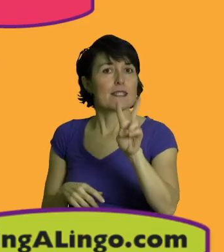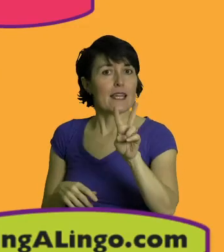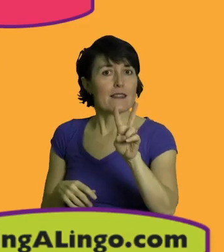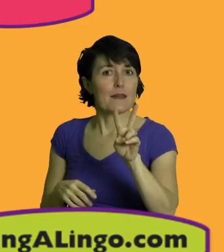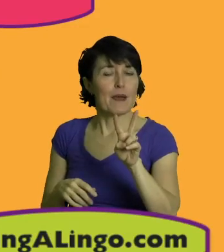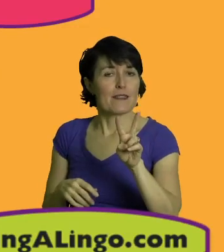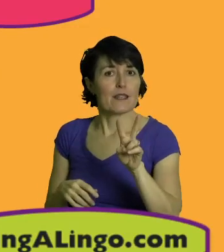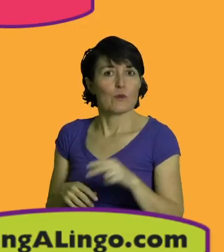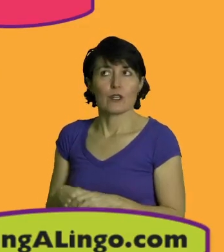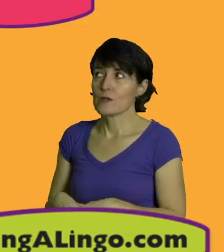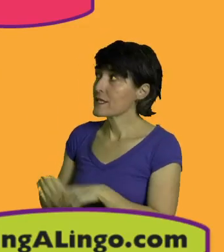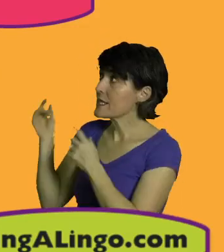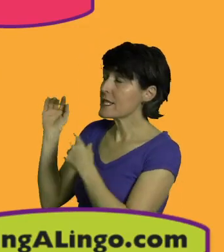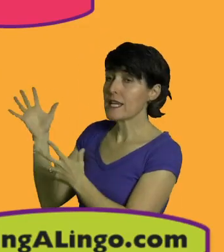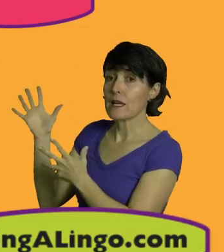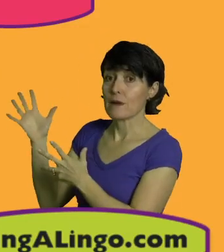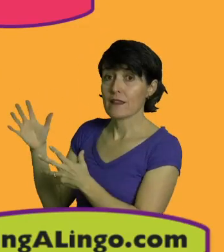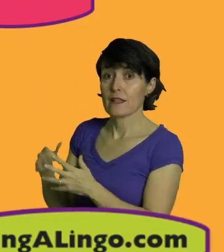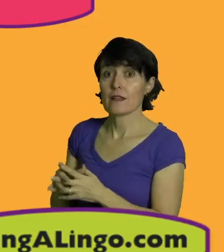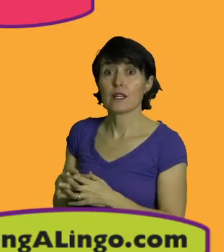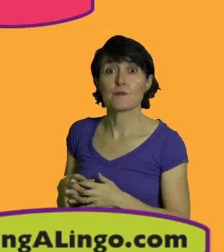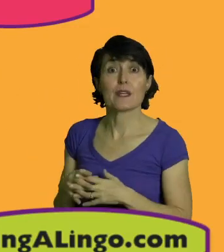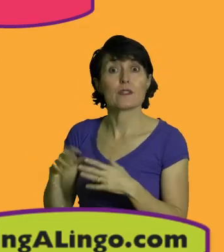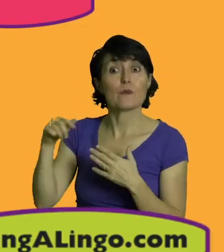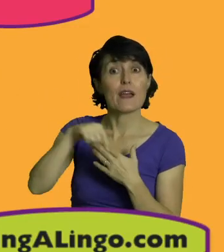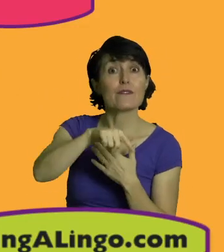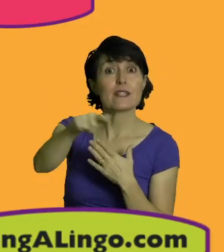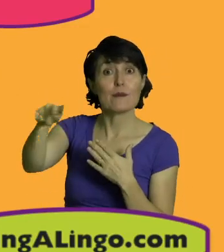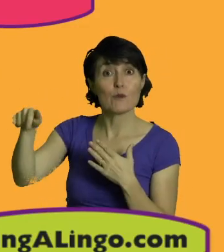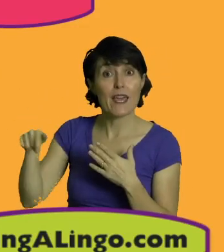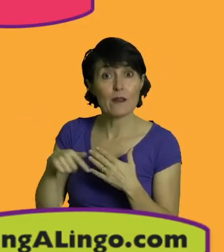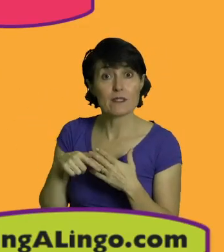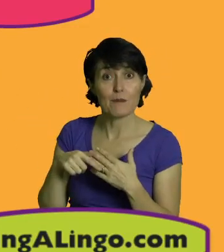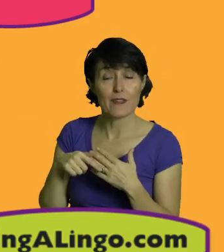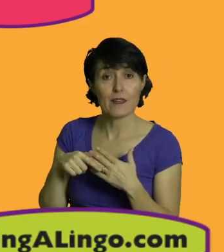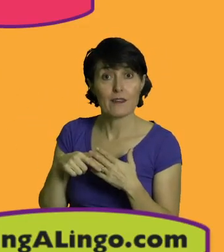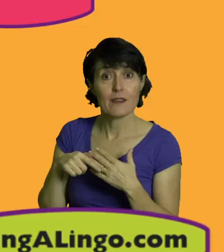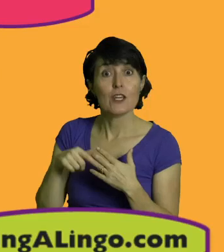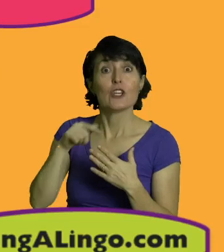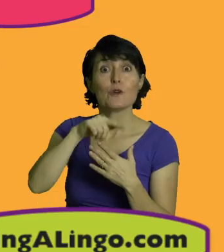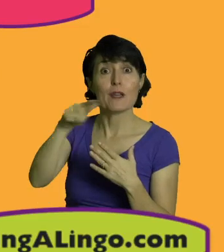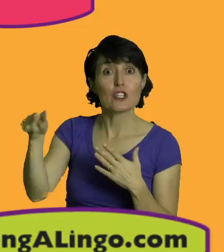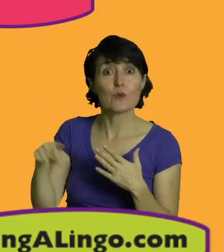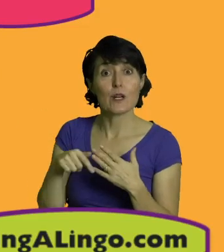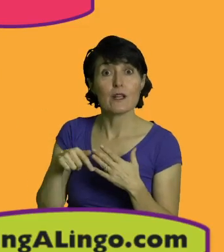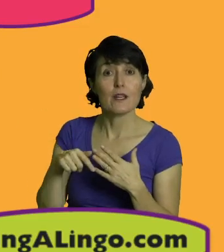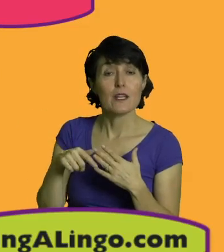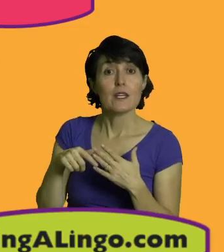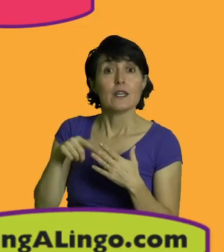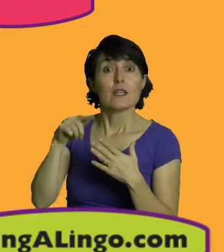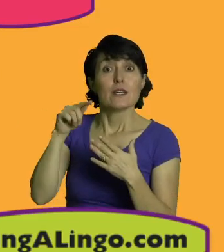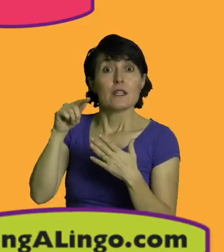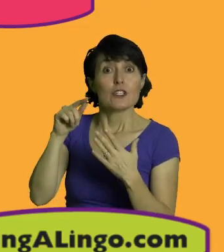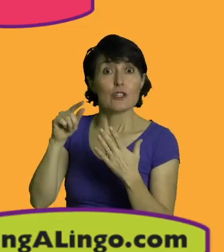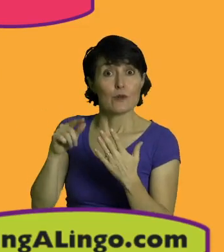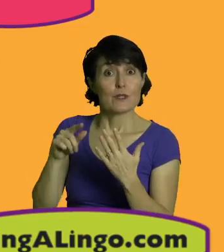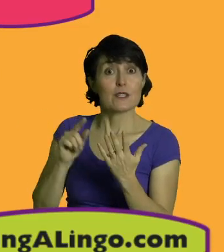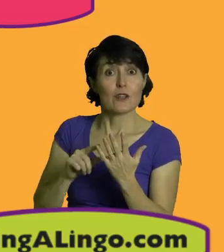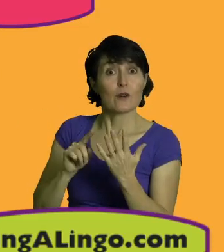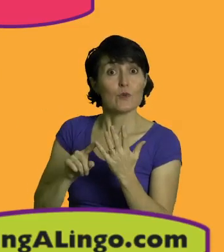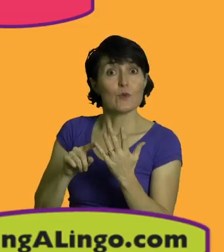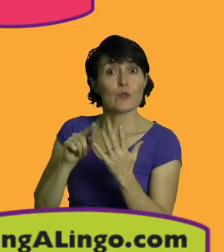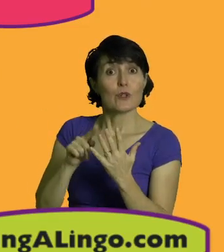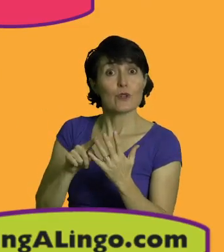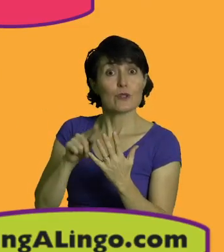And the second method it will use is the sing it method. Because every time you count something, you make sure to